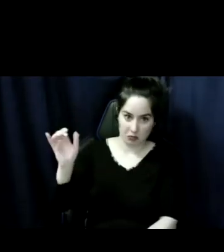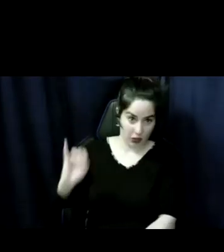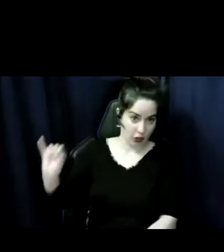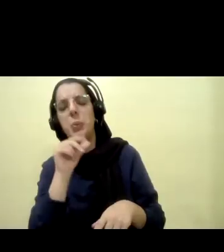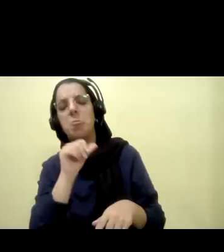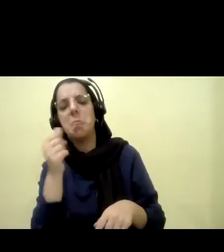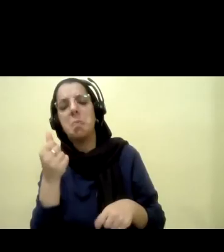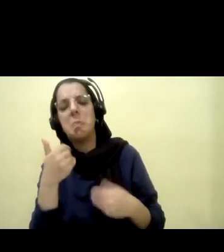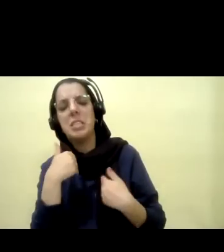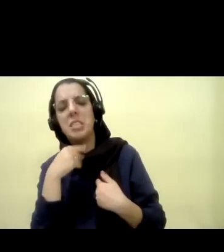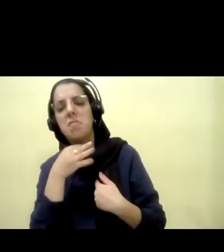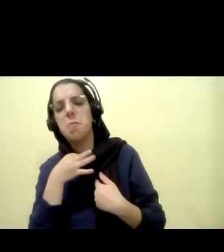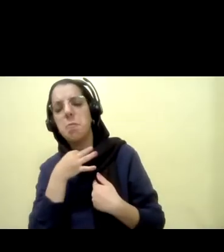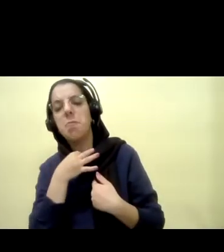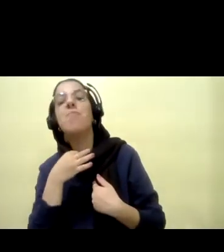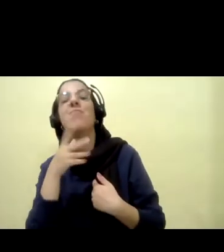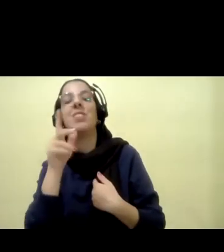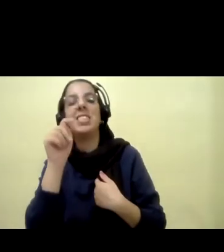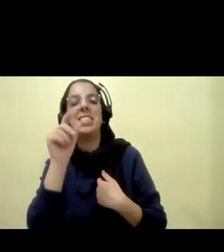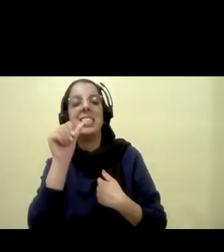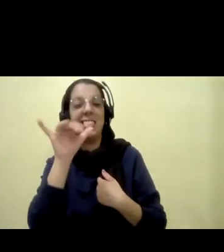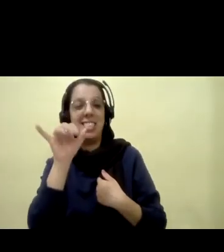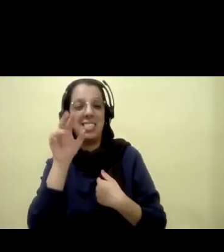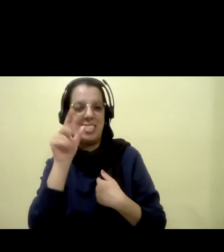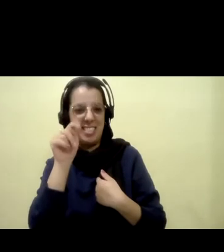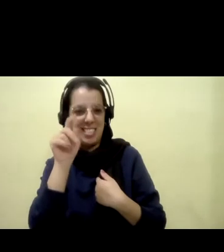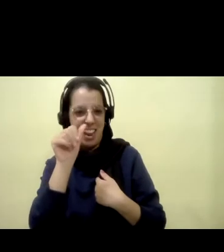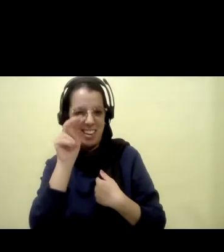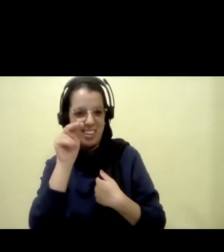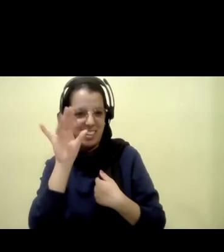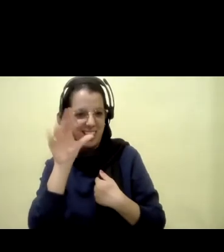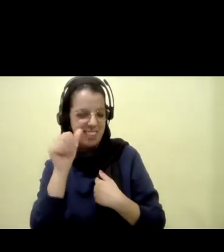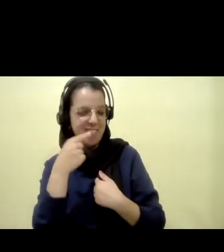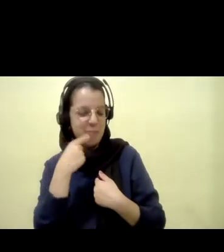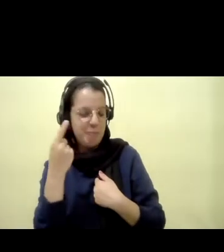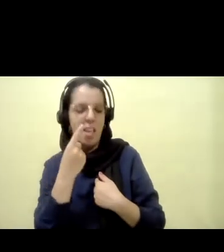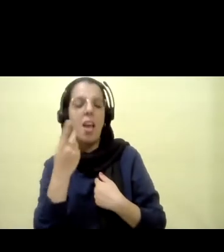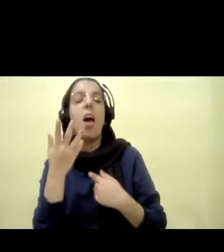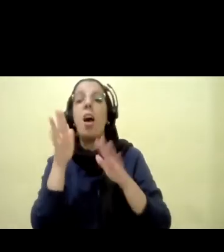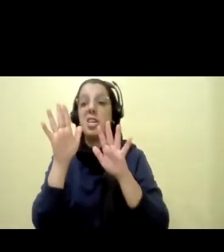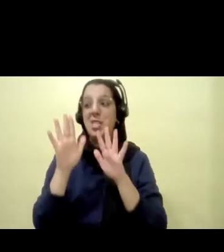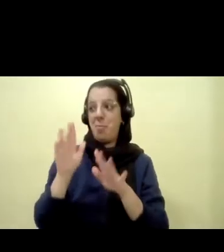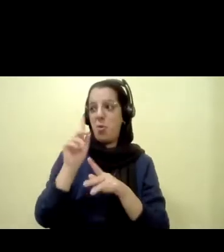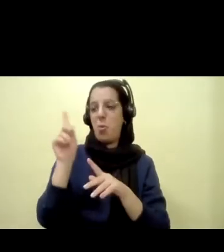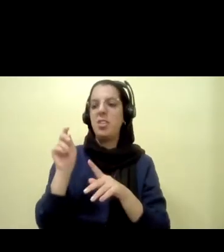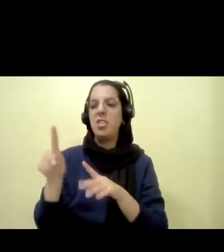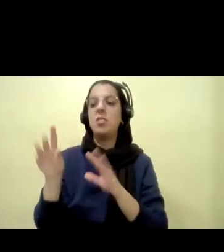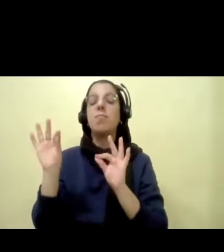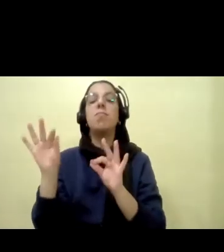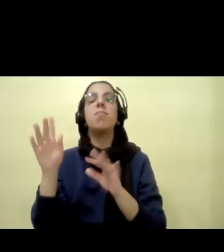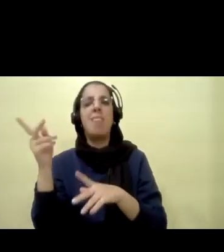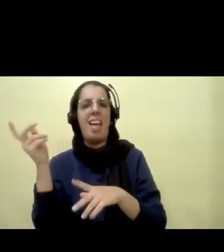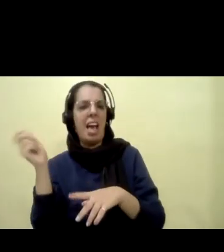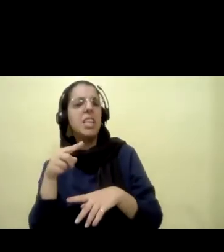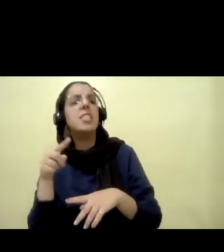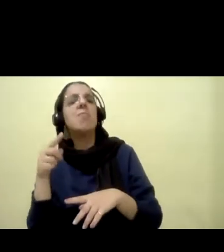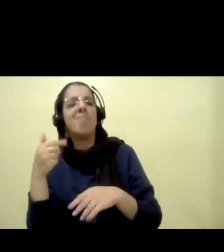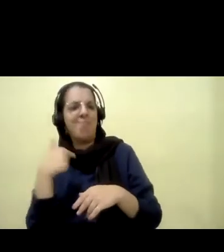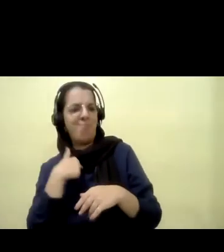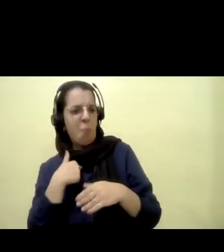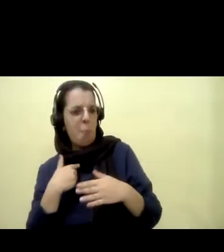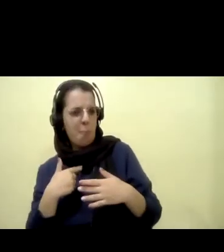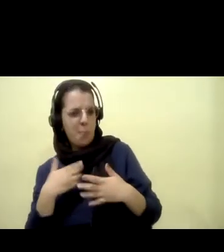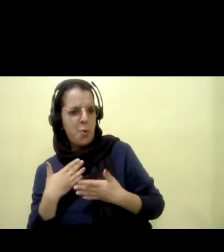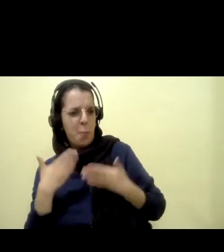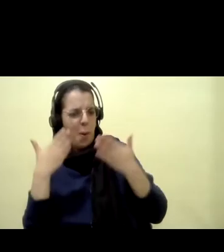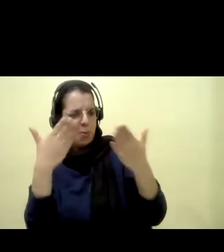Council. Yes, Tanya, that's an awesome question. Thank you. Can I submit my proposal to the